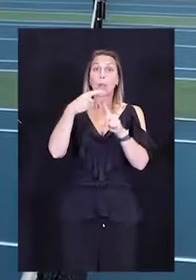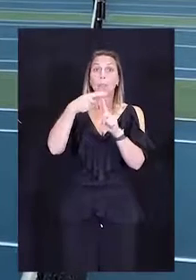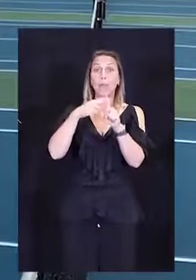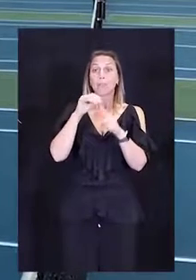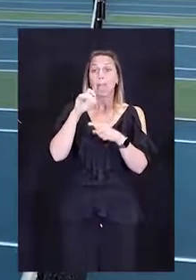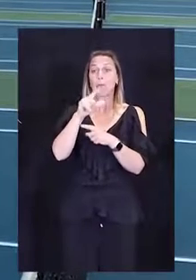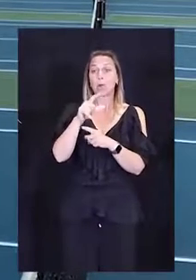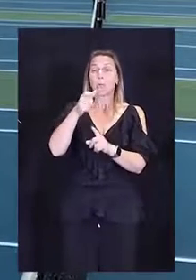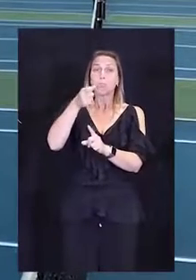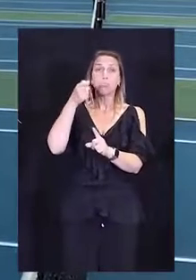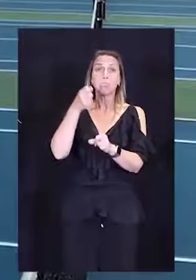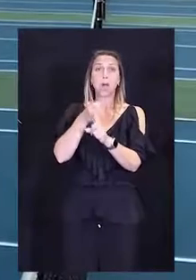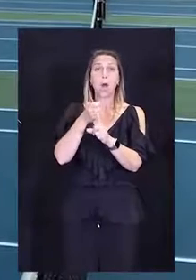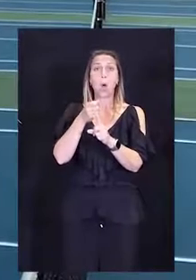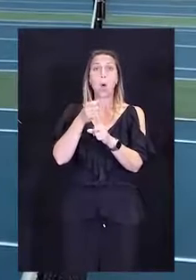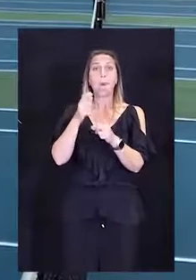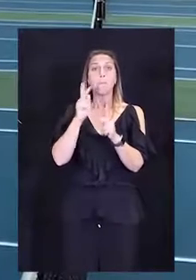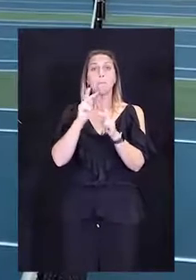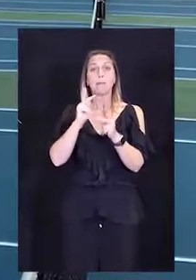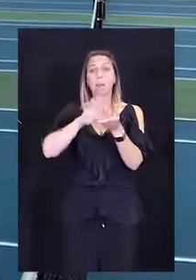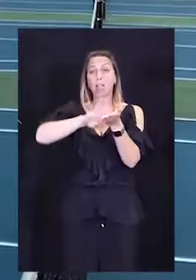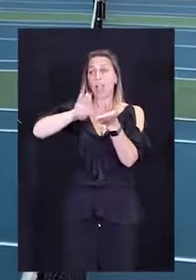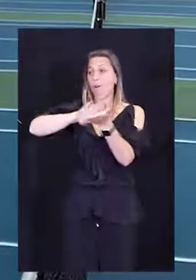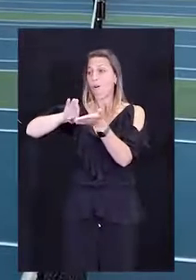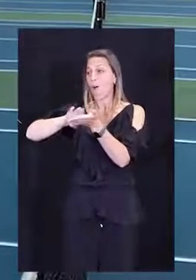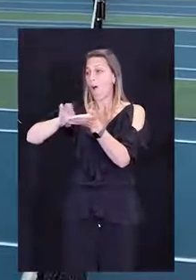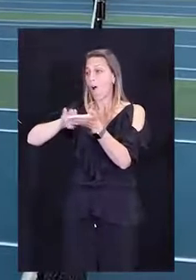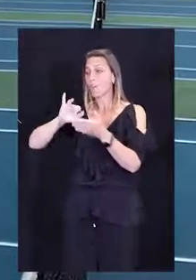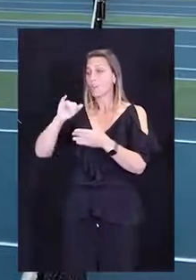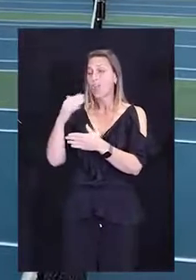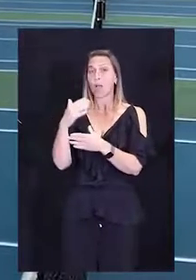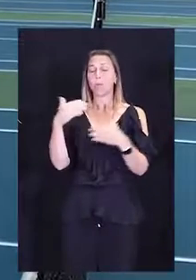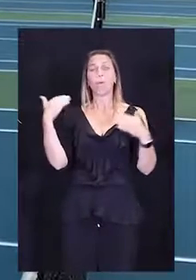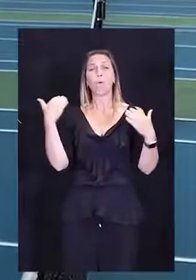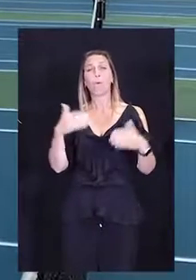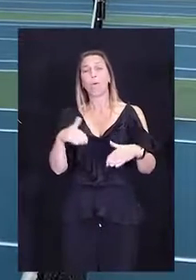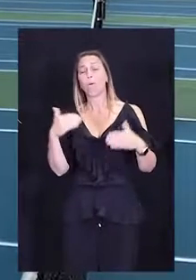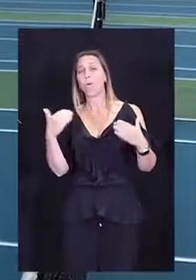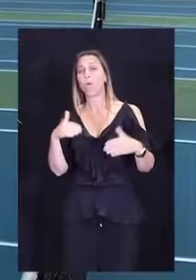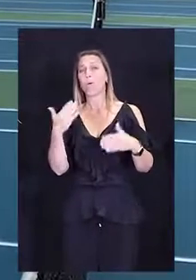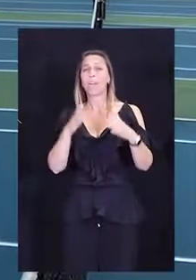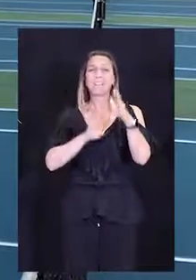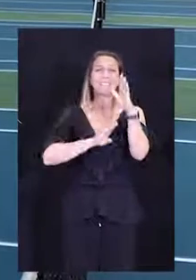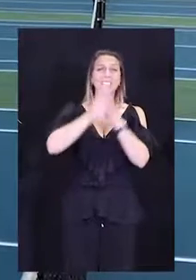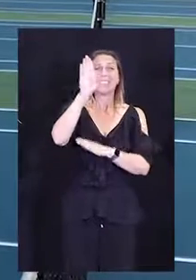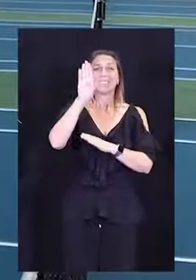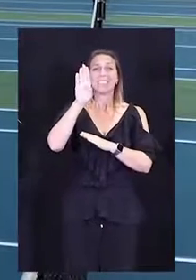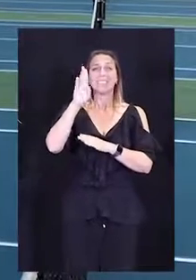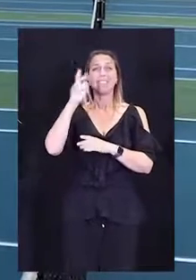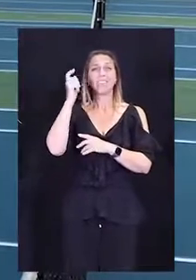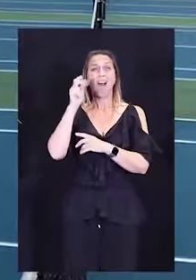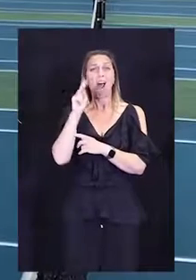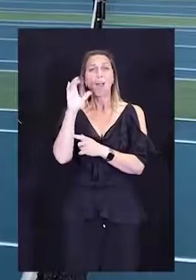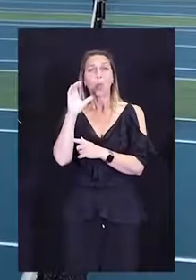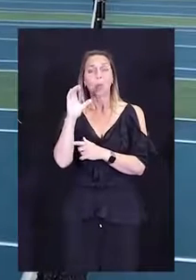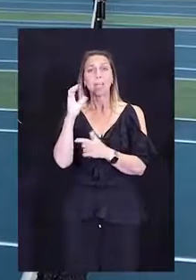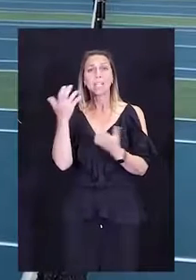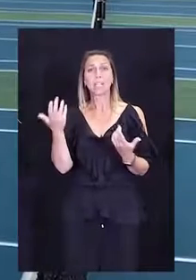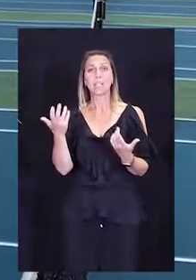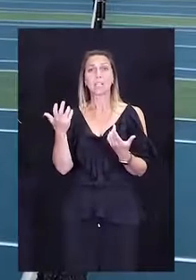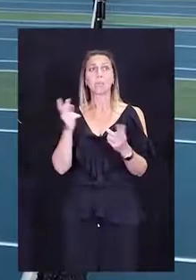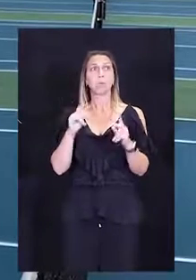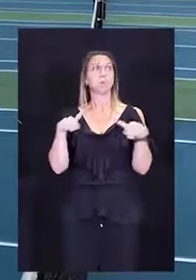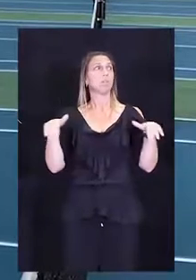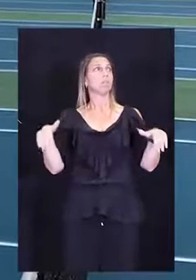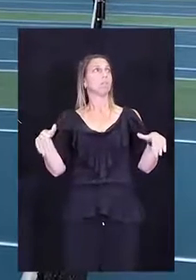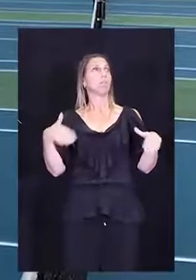the unemployment rate to 14.7%, the highest it's been since the Great Depression. I can't stress to you enough that these are not